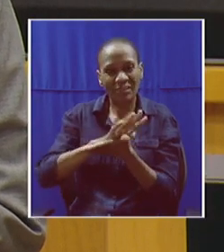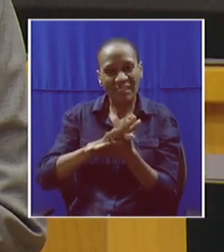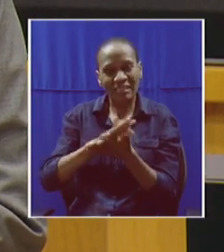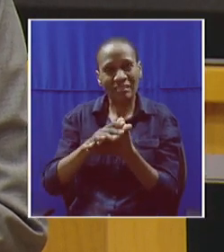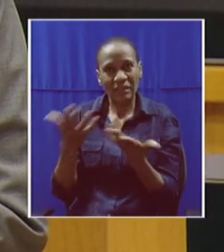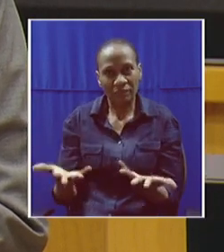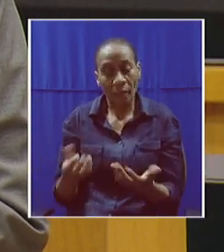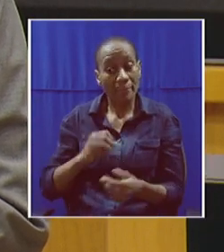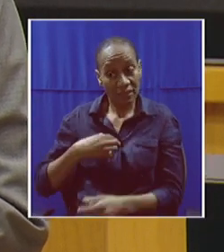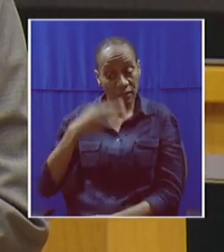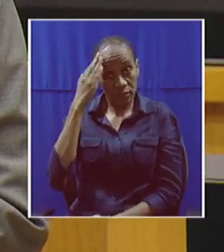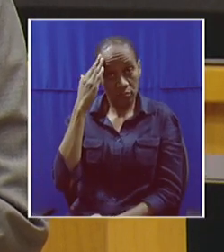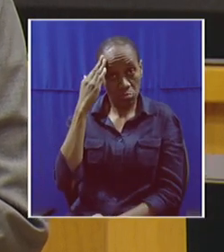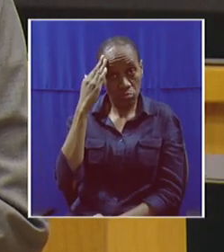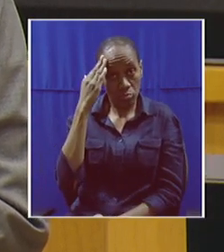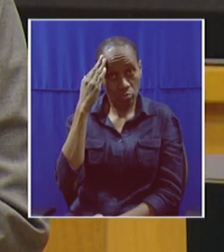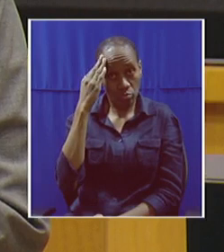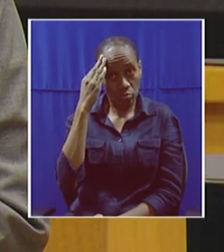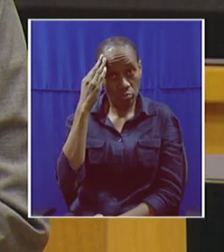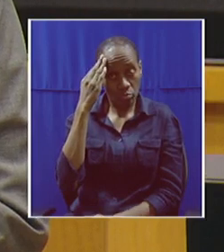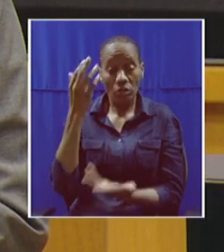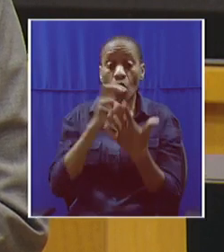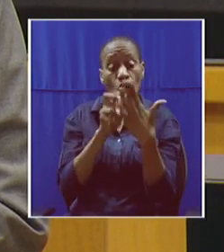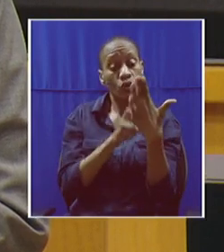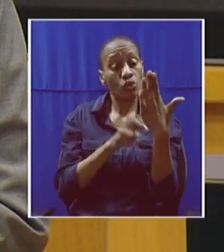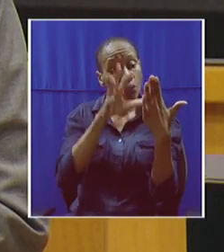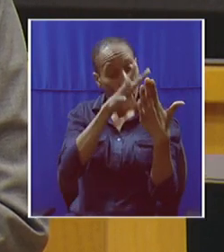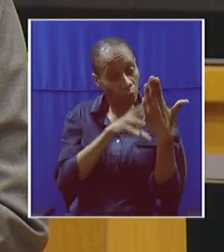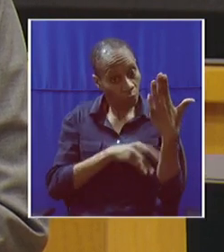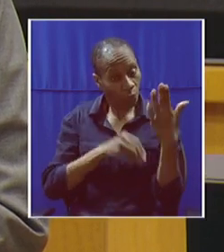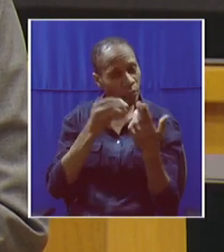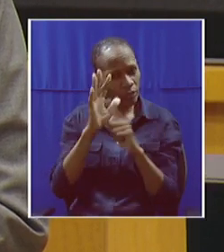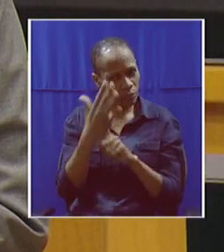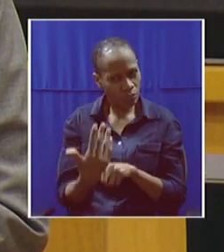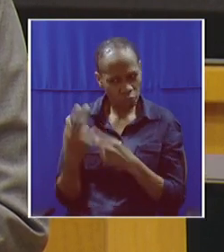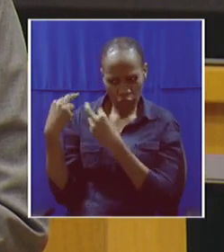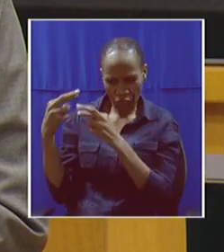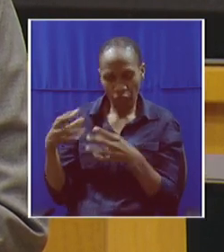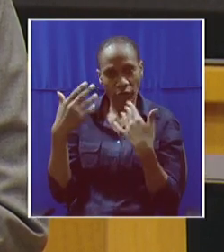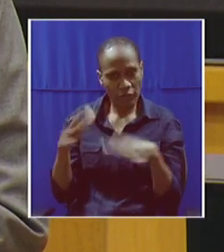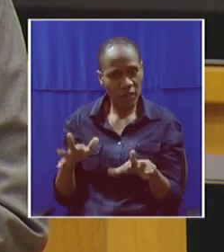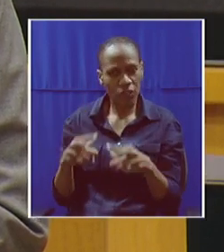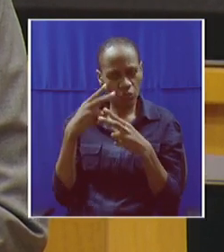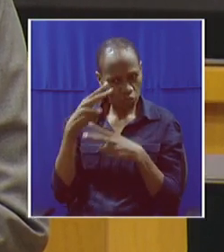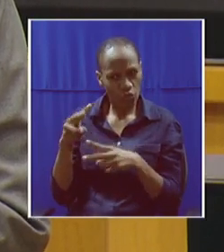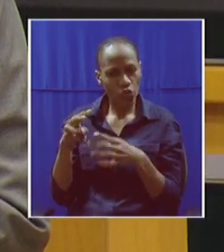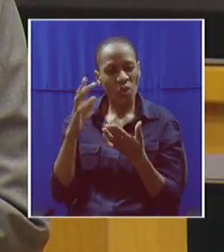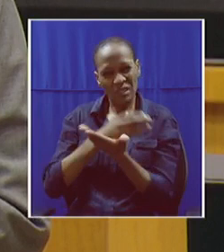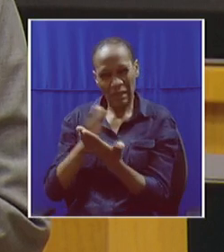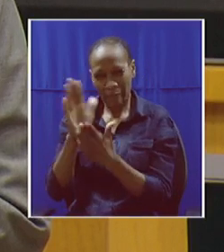although I am aware that a number of regulatory and scholarly reviews have evaluated the relative